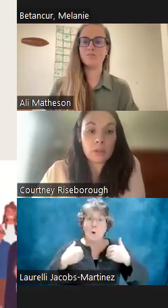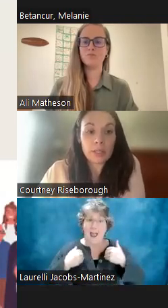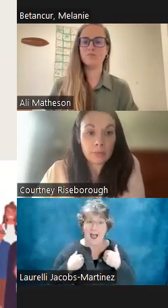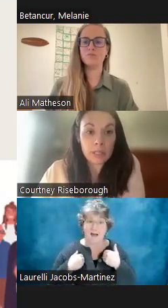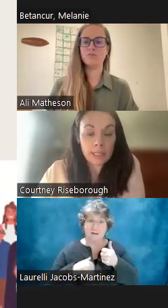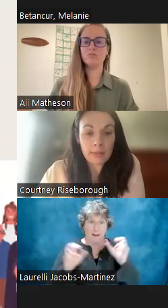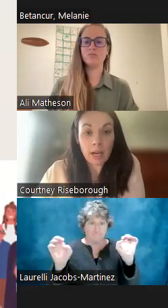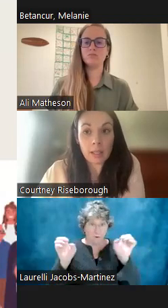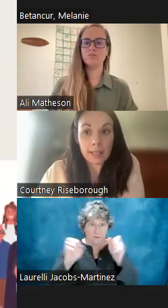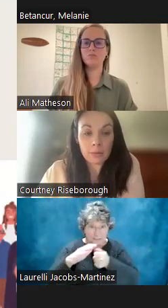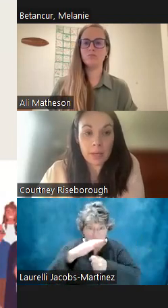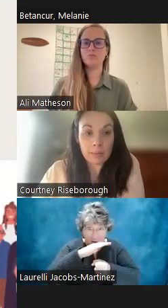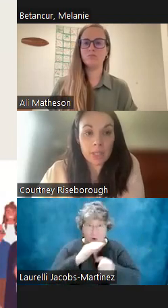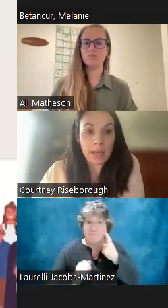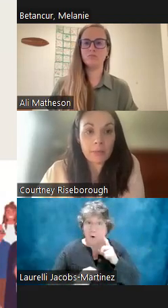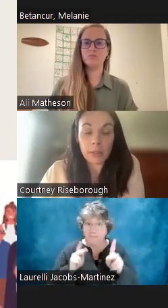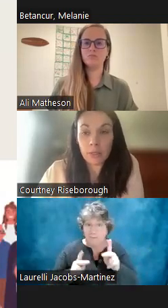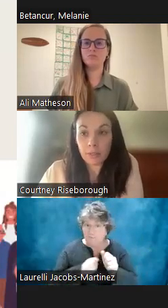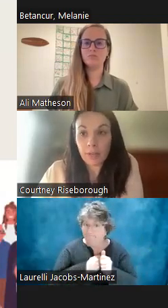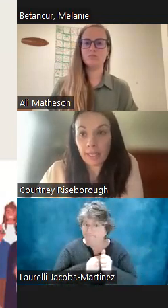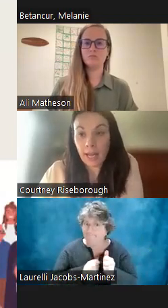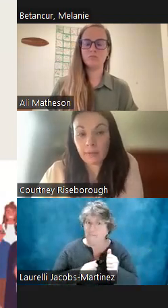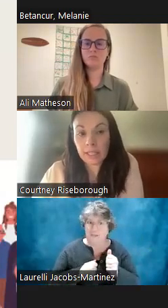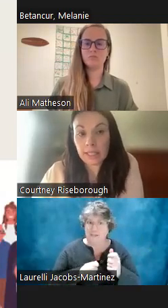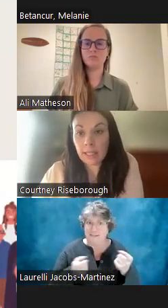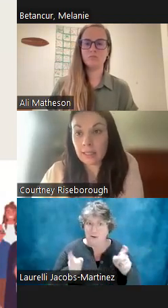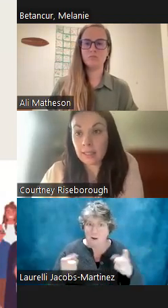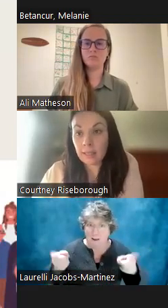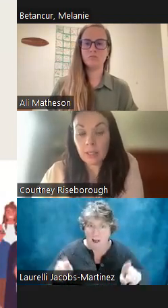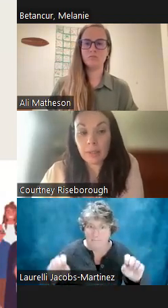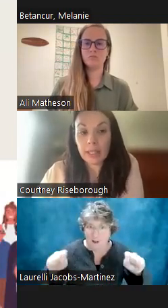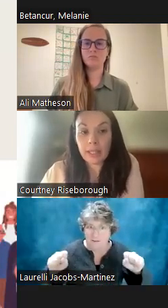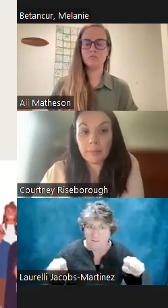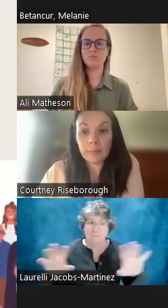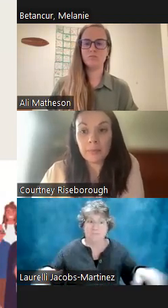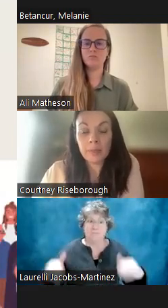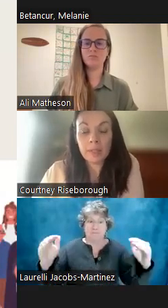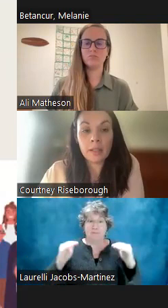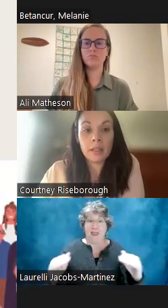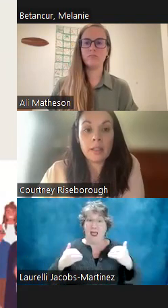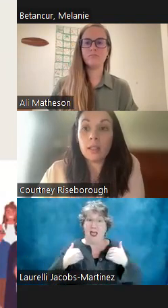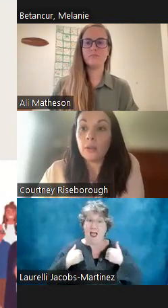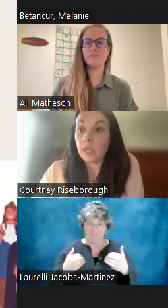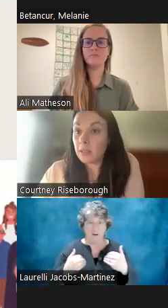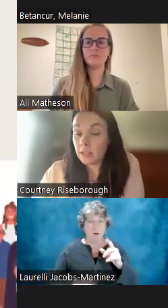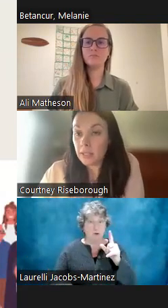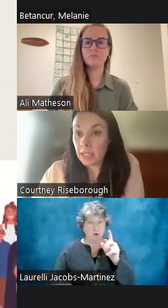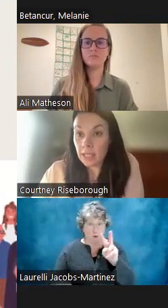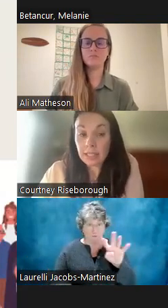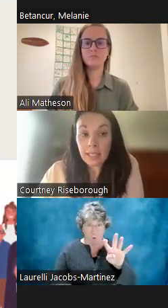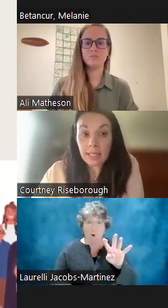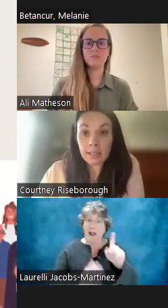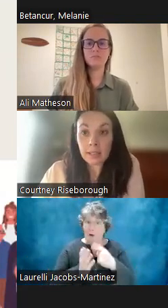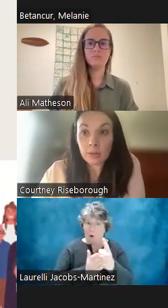run a 24/7 hotline and web chat where we provide advocacy and safety planning. We also